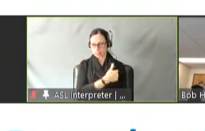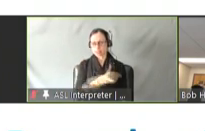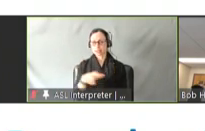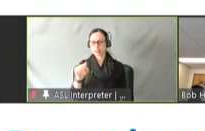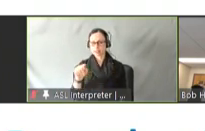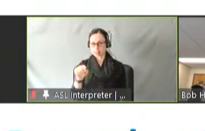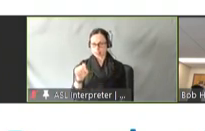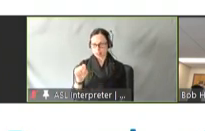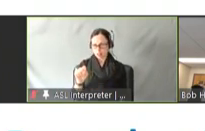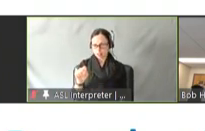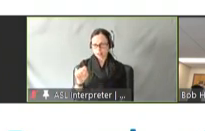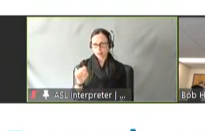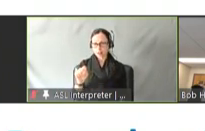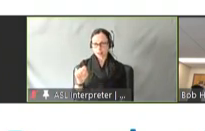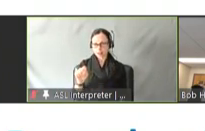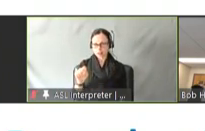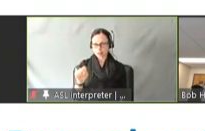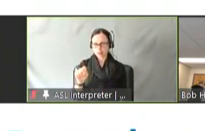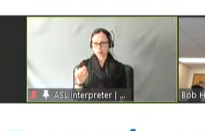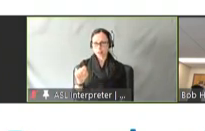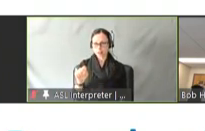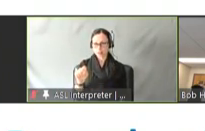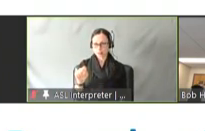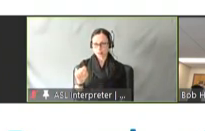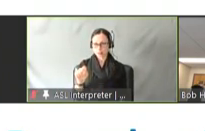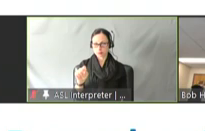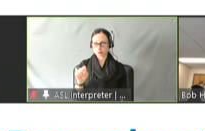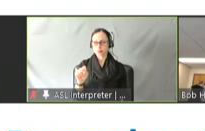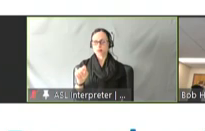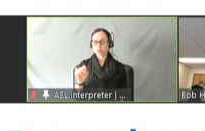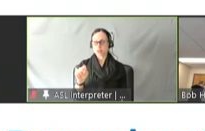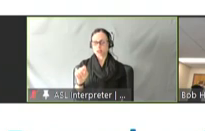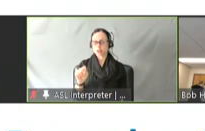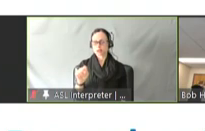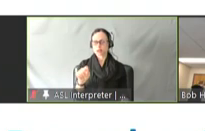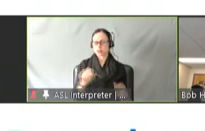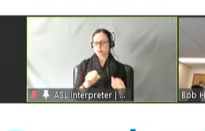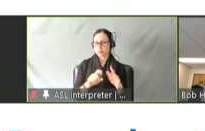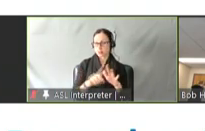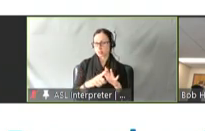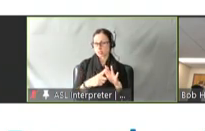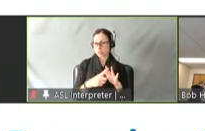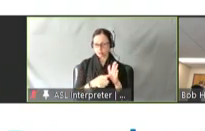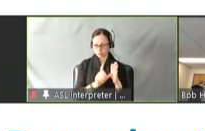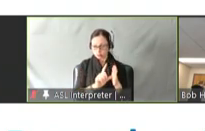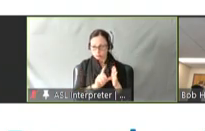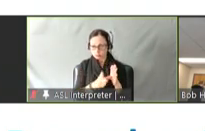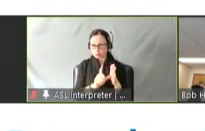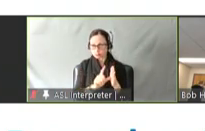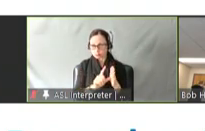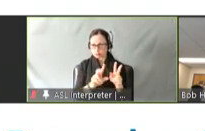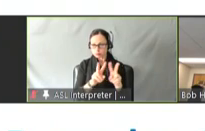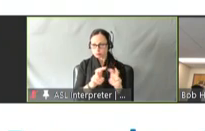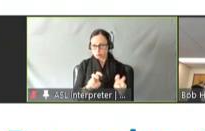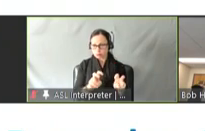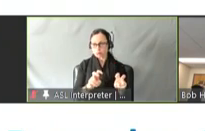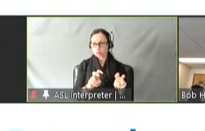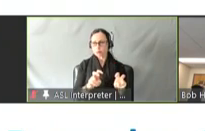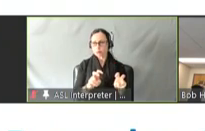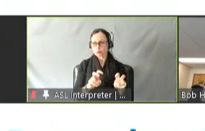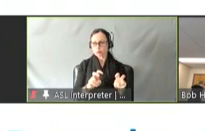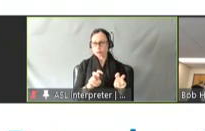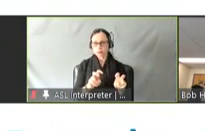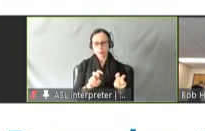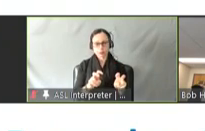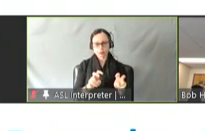the thrombosis, the thrombocytopenia syndrome. The initial review of 6 cases of central venous sinus thrombosis and thrombocytopenia